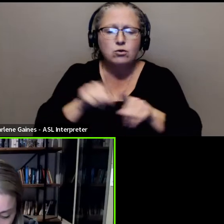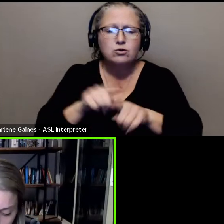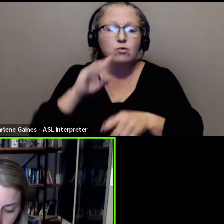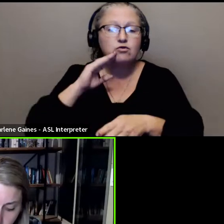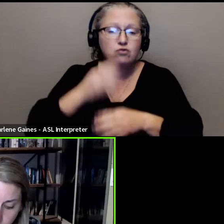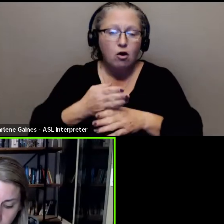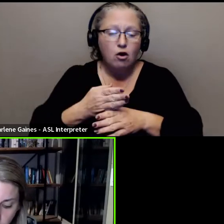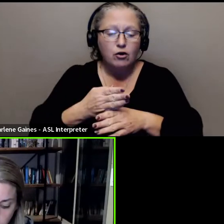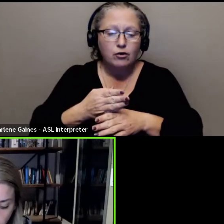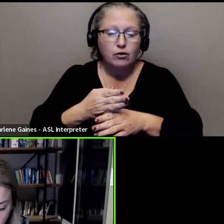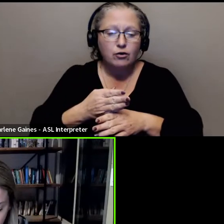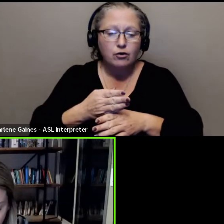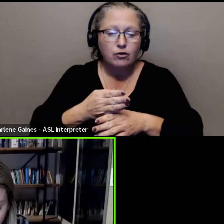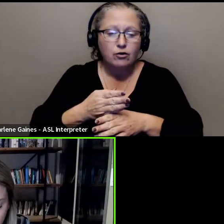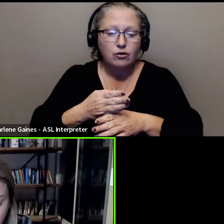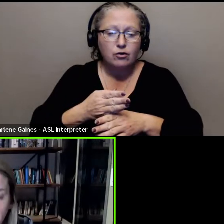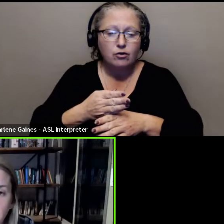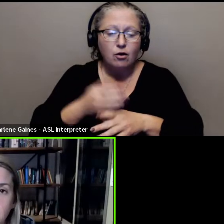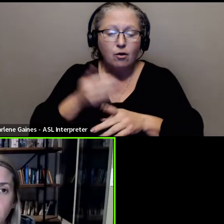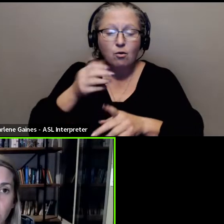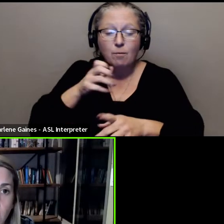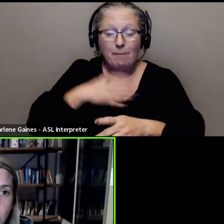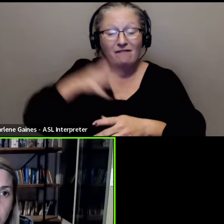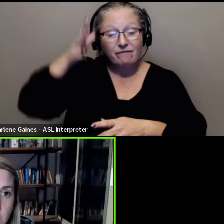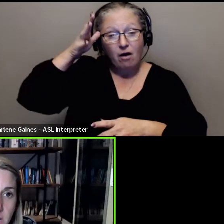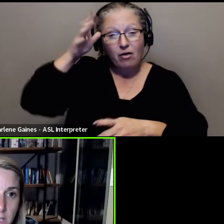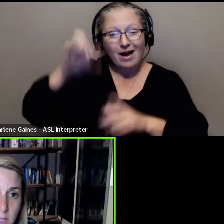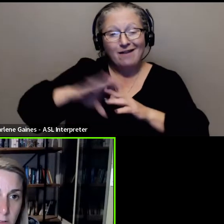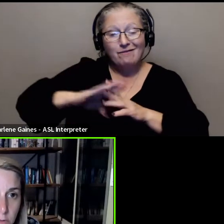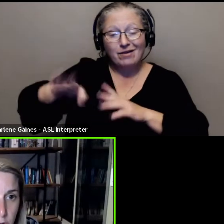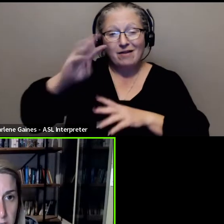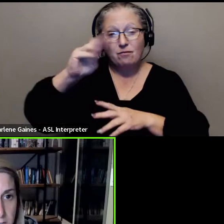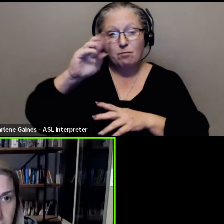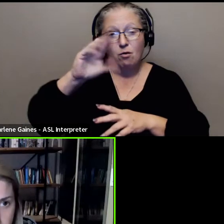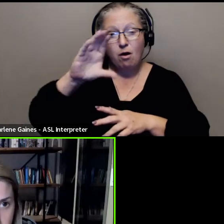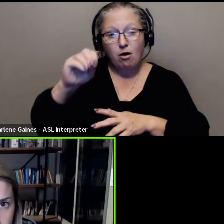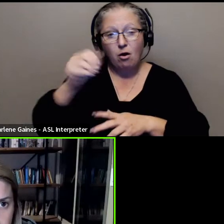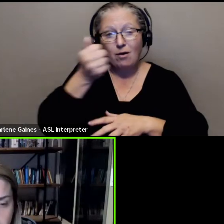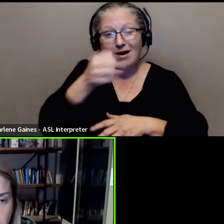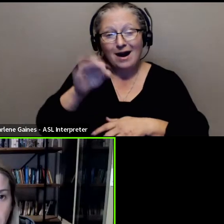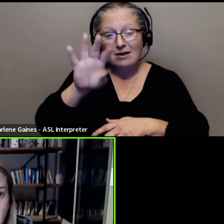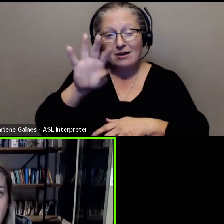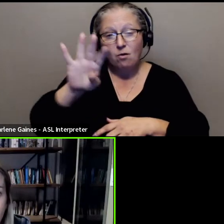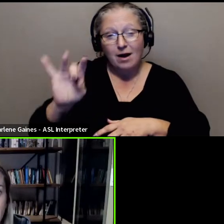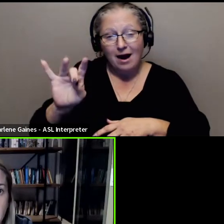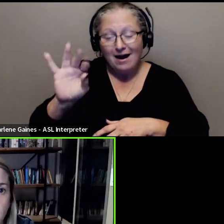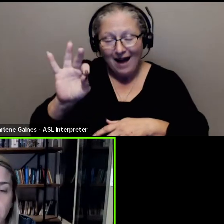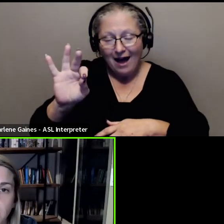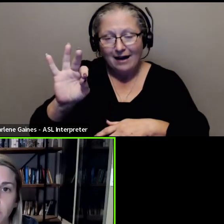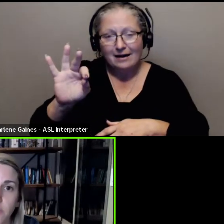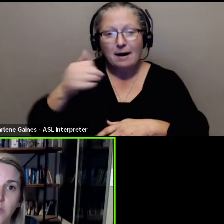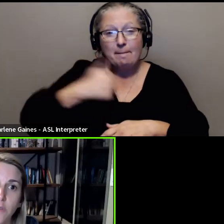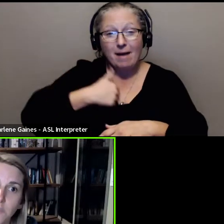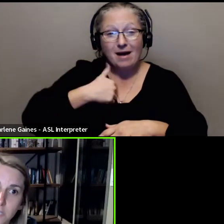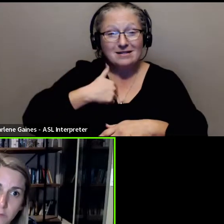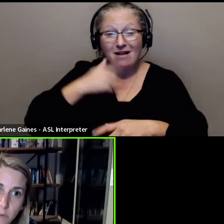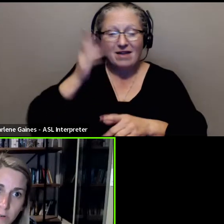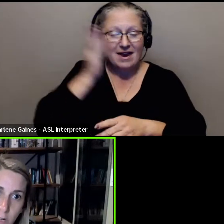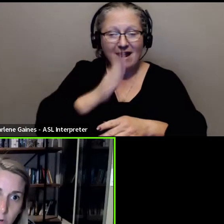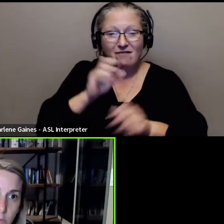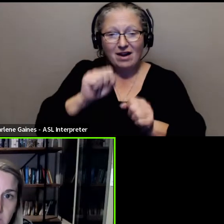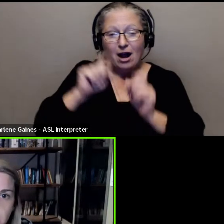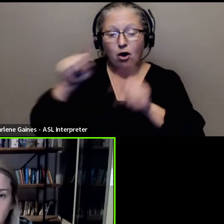daughter of a father who had to flee Morocco in 1949. And I myself can never go and